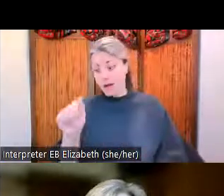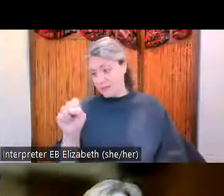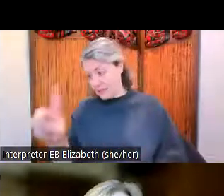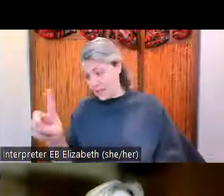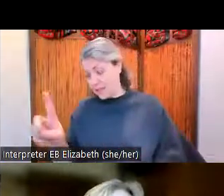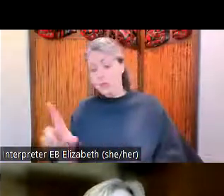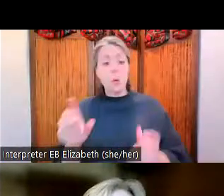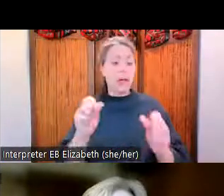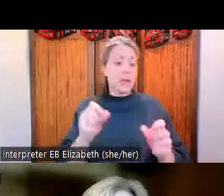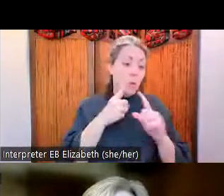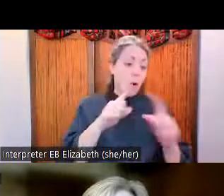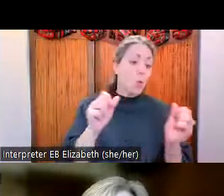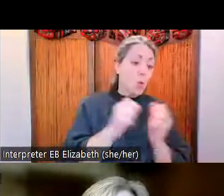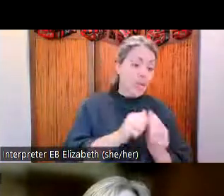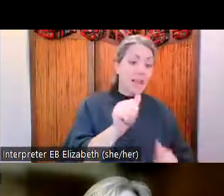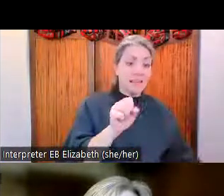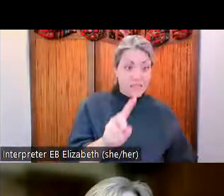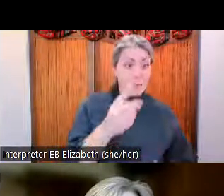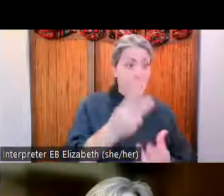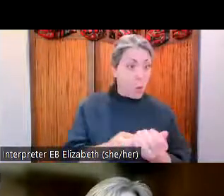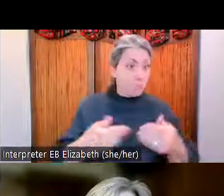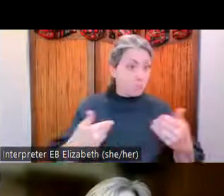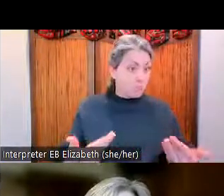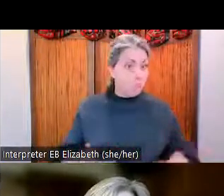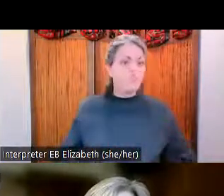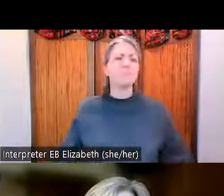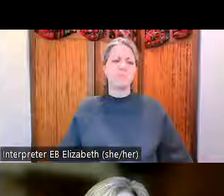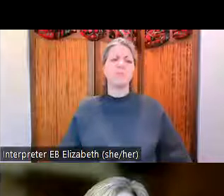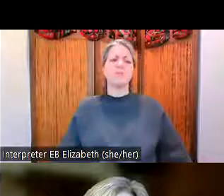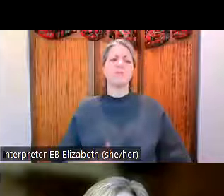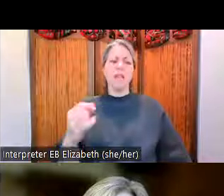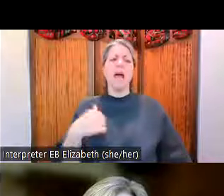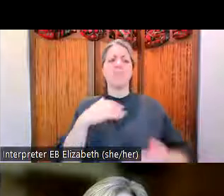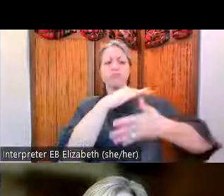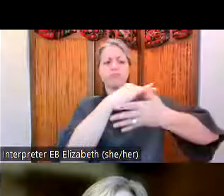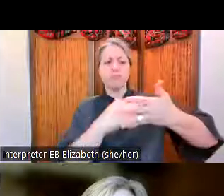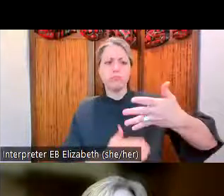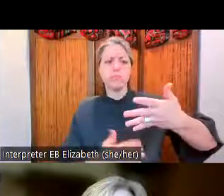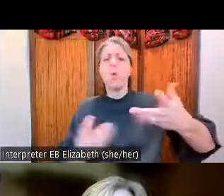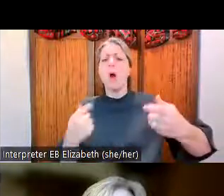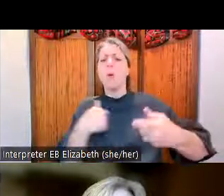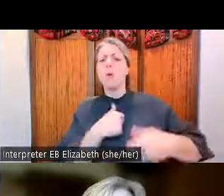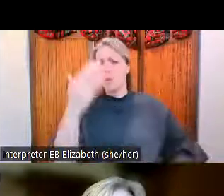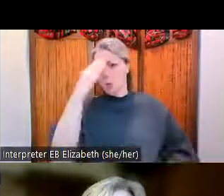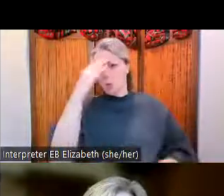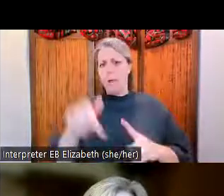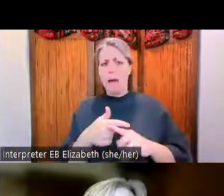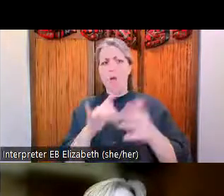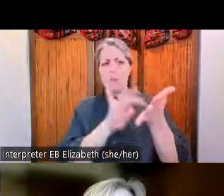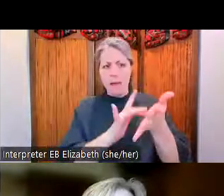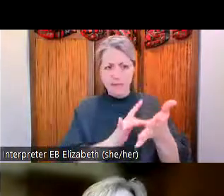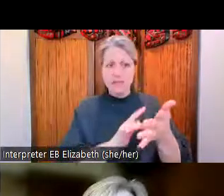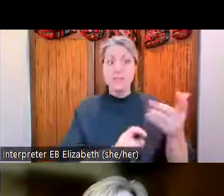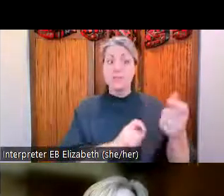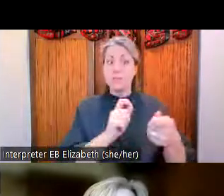So let's think about what do we know about autism and ADHD and medicine. So what do we know about